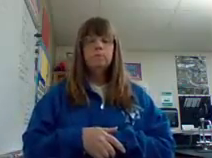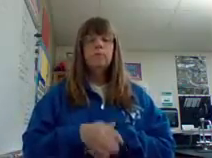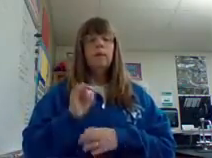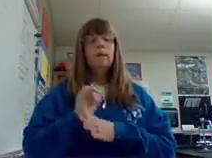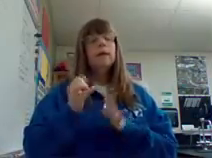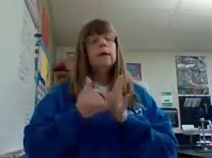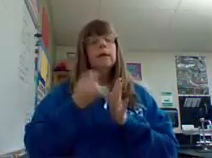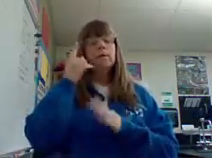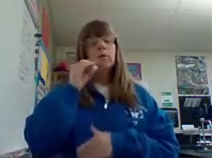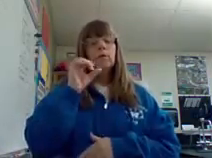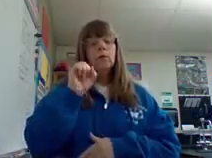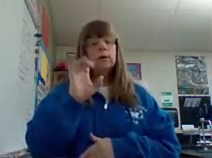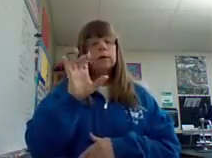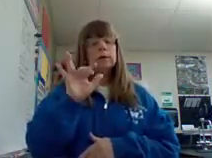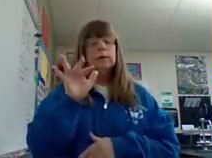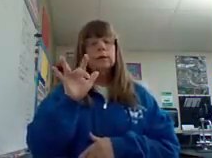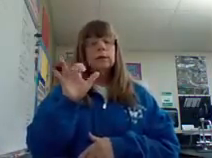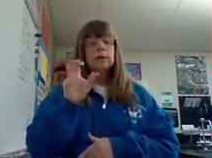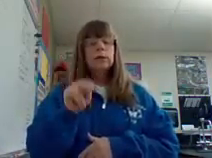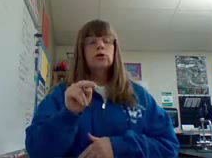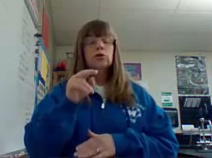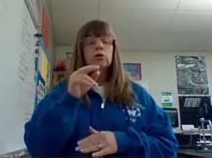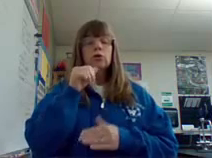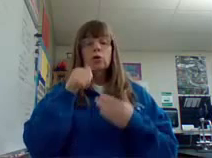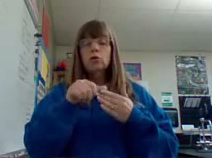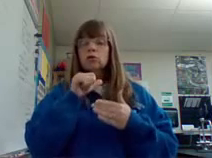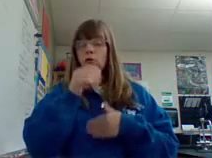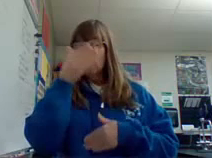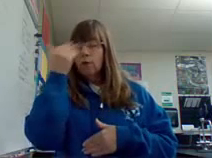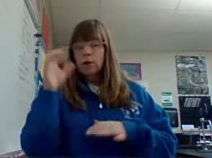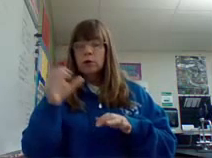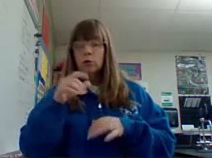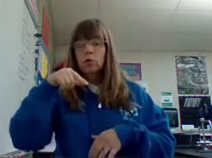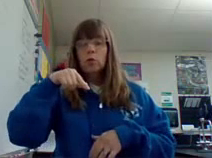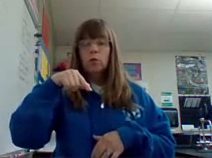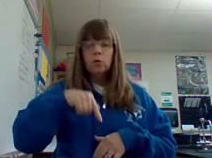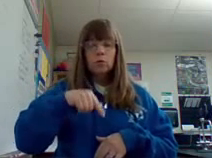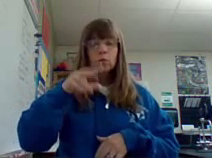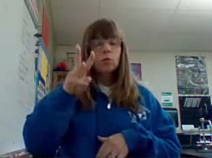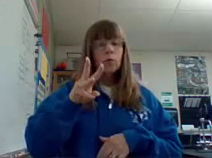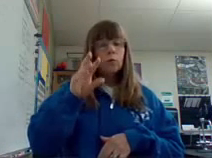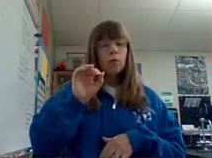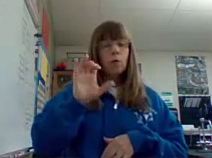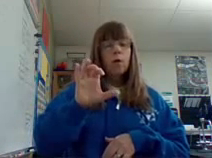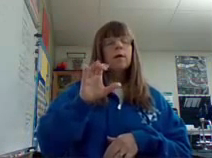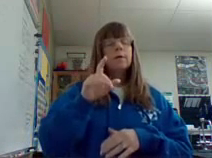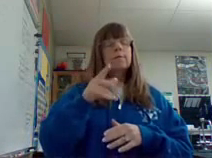for succession notes. Don't forget to do your quack, and we'll see you in class. Bye.